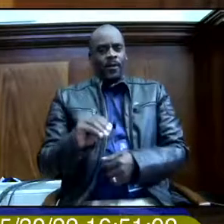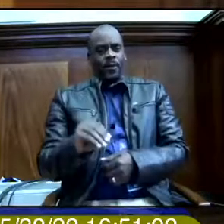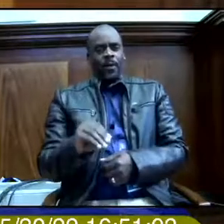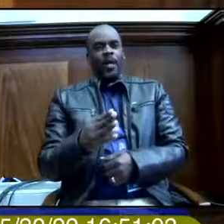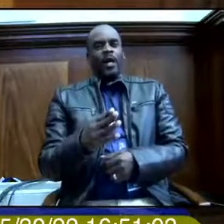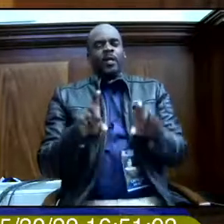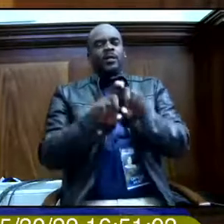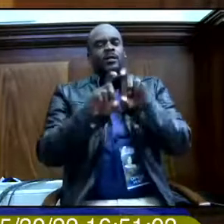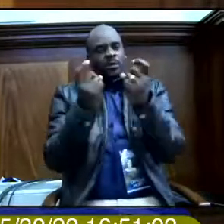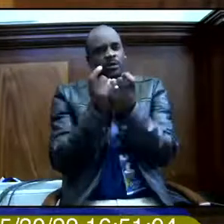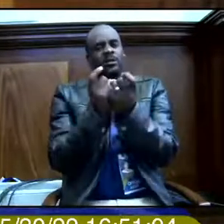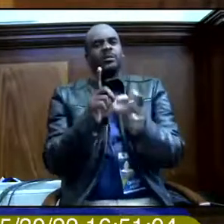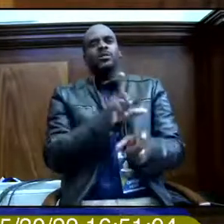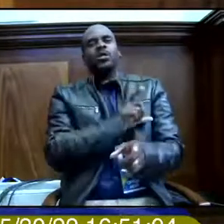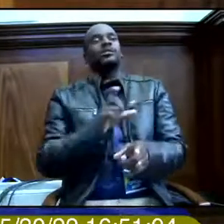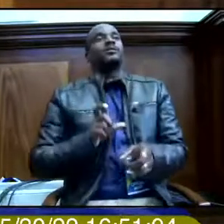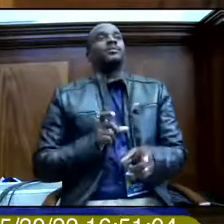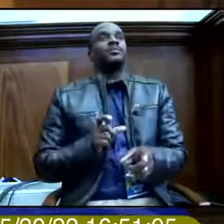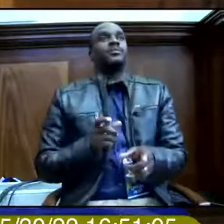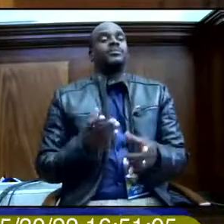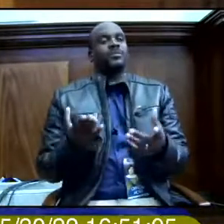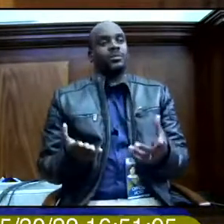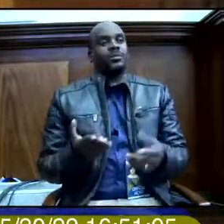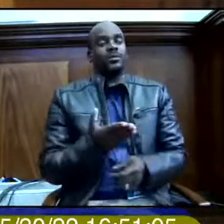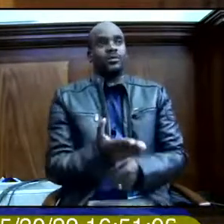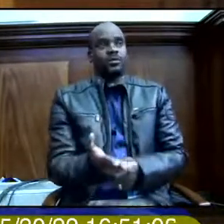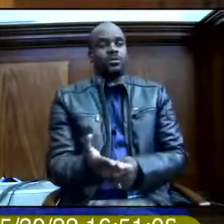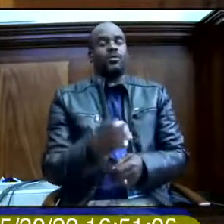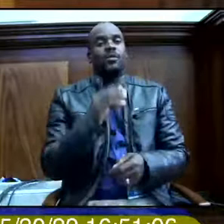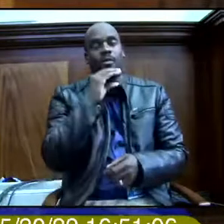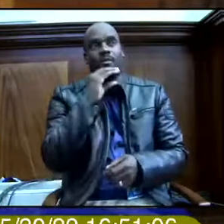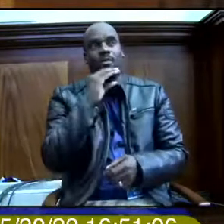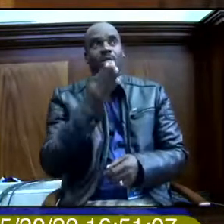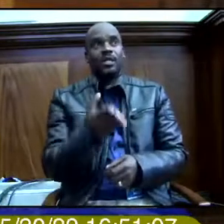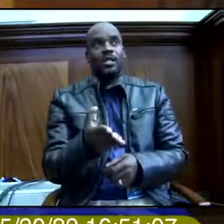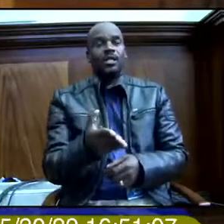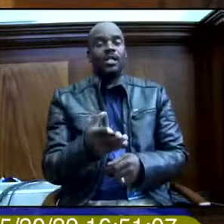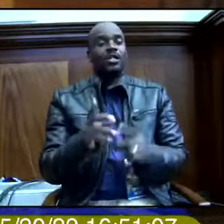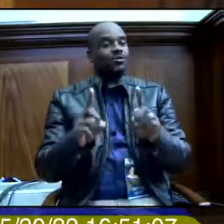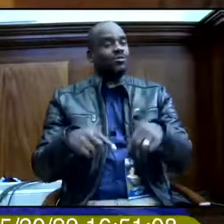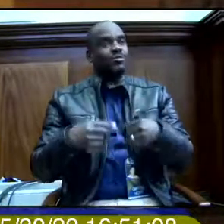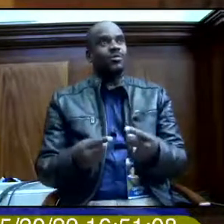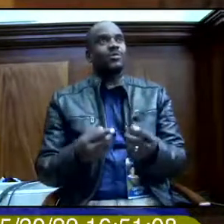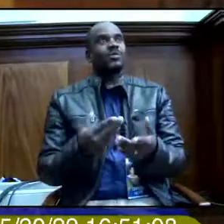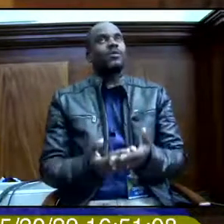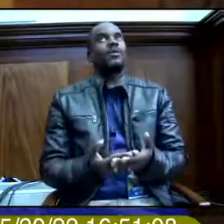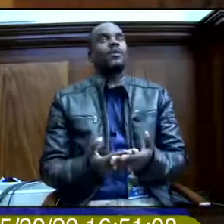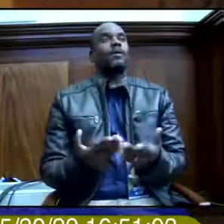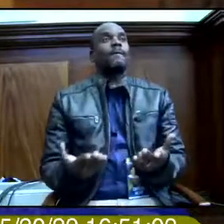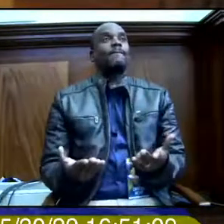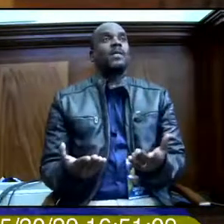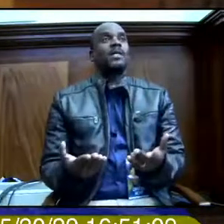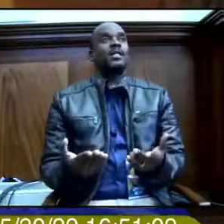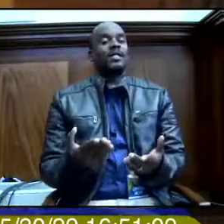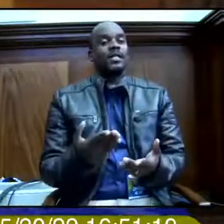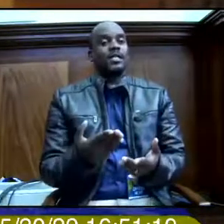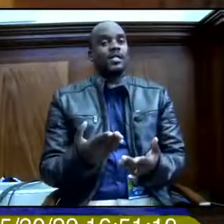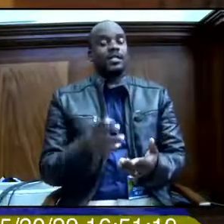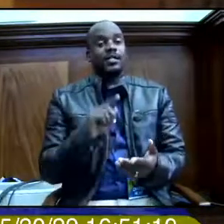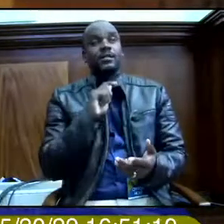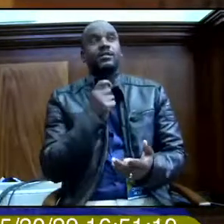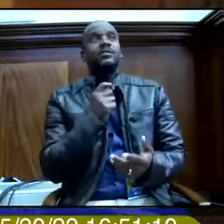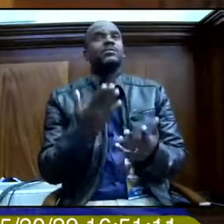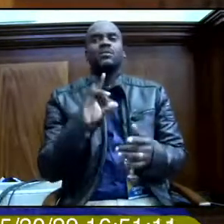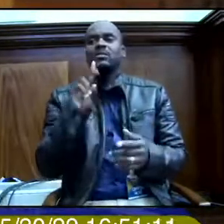council isn't it possible that these issues that we know that you cannot be able to tackle them at this level come to elevate